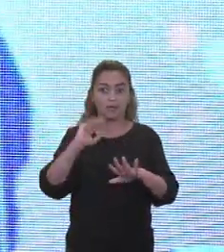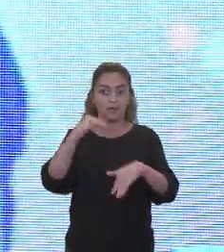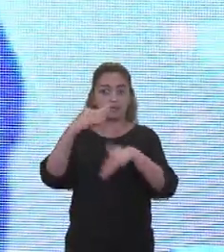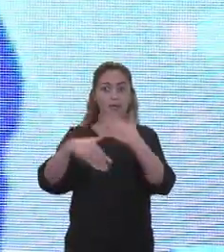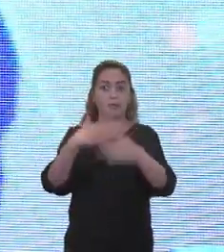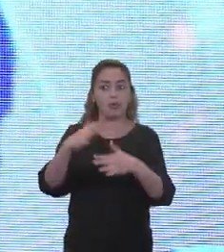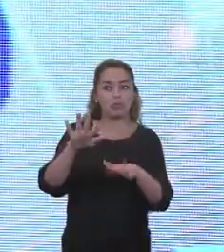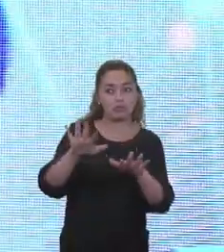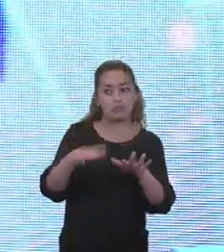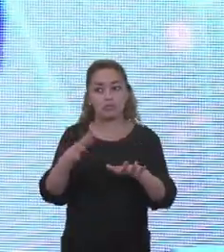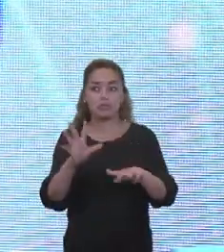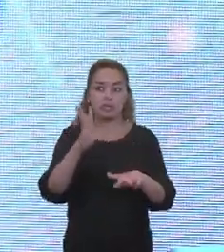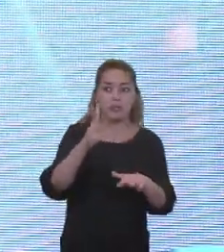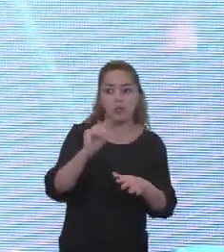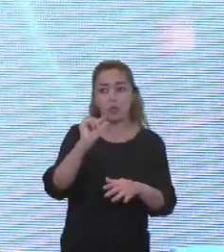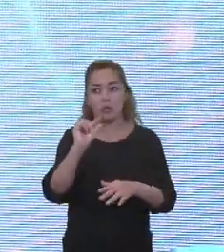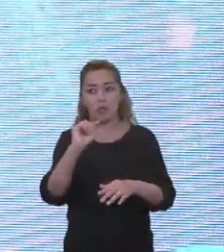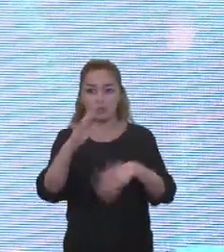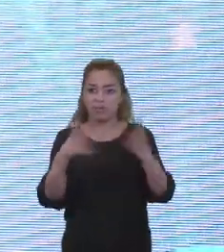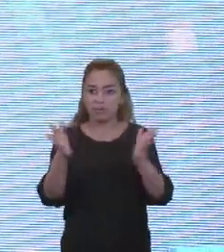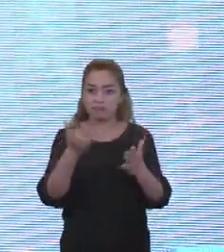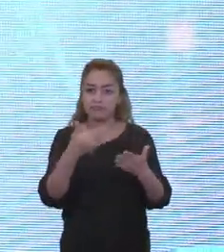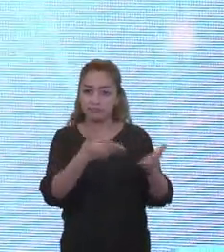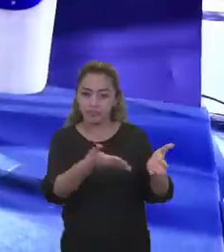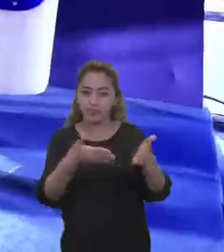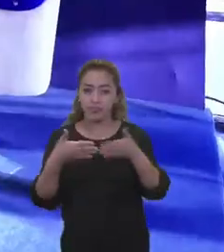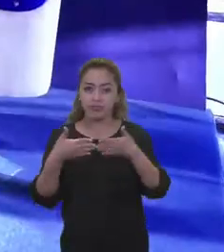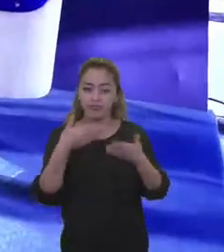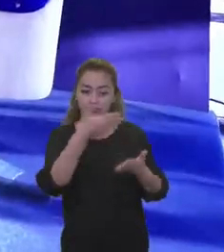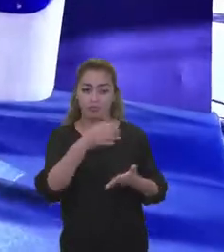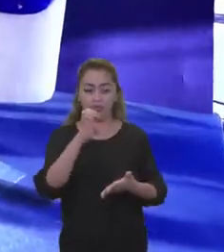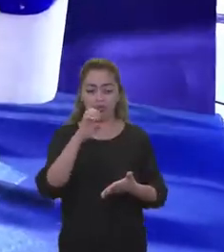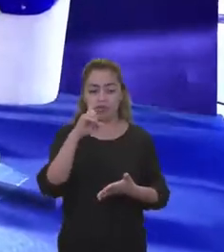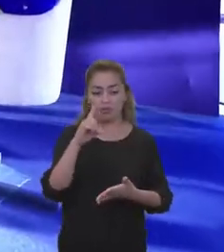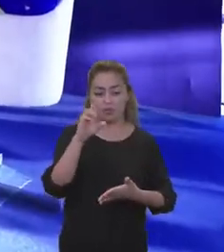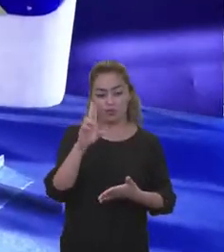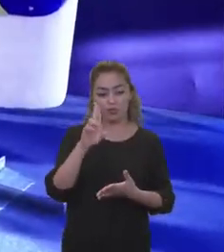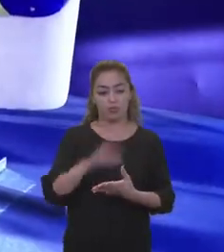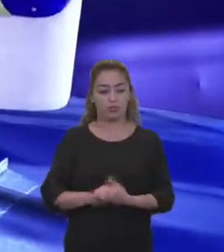the medium and long run results. But please, Edu, go ahead.